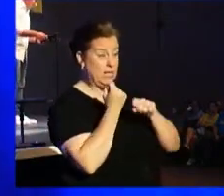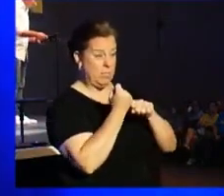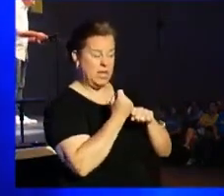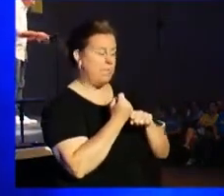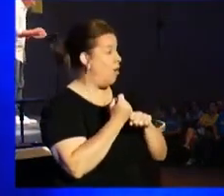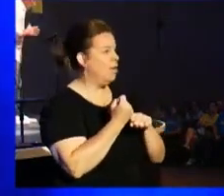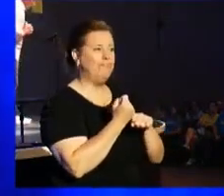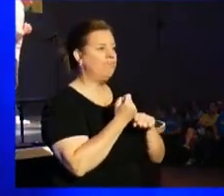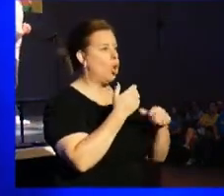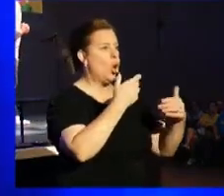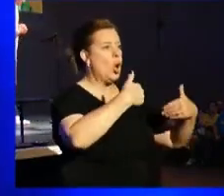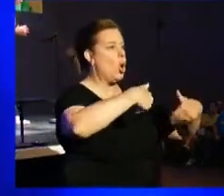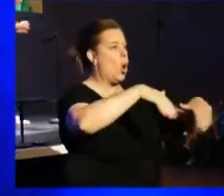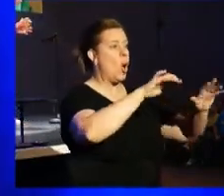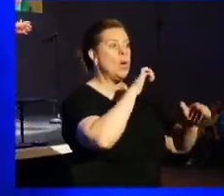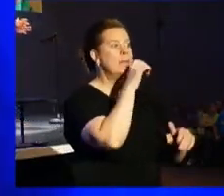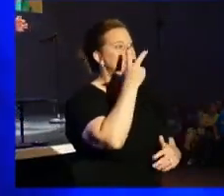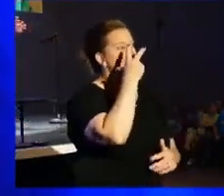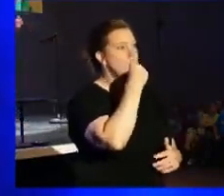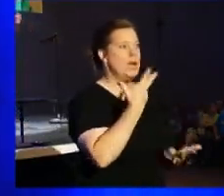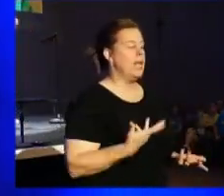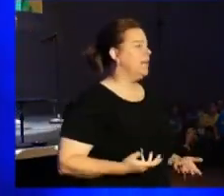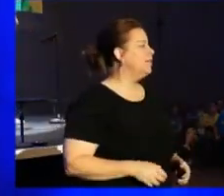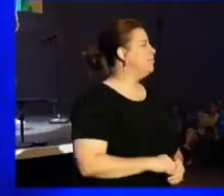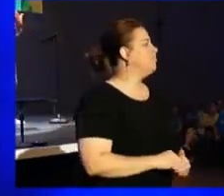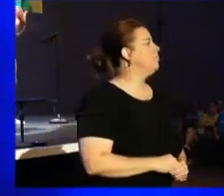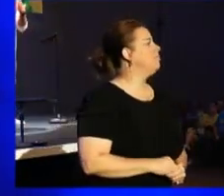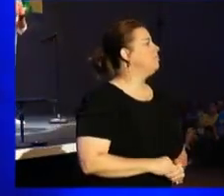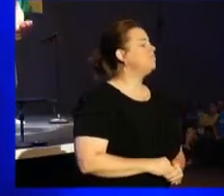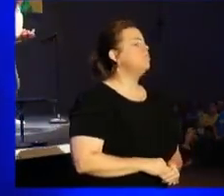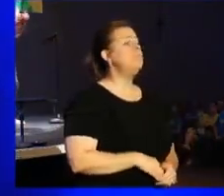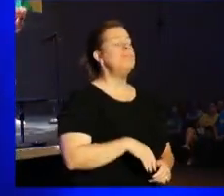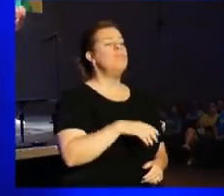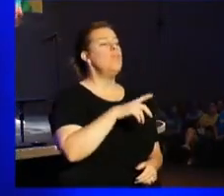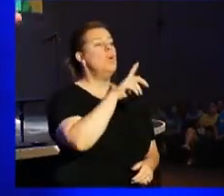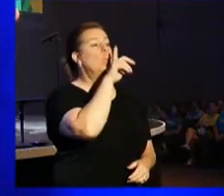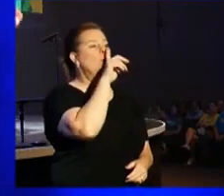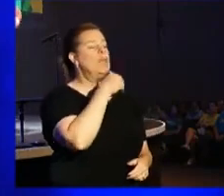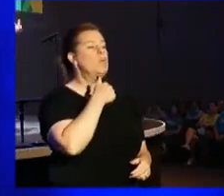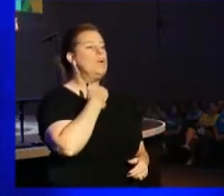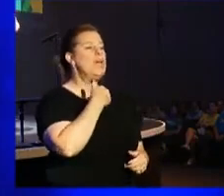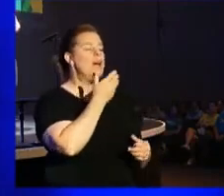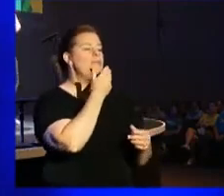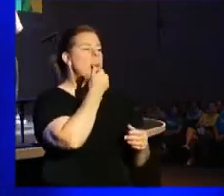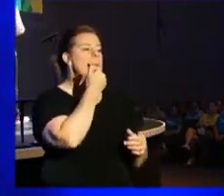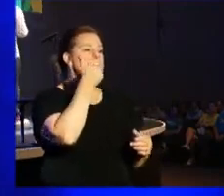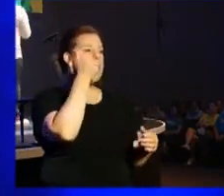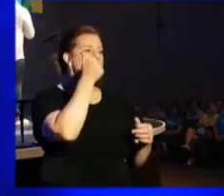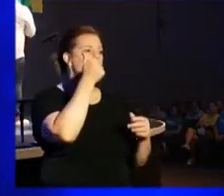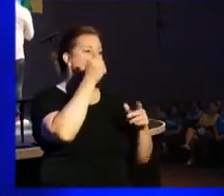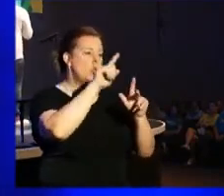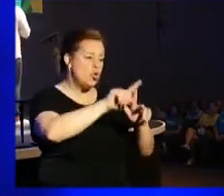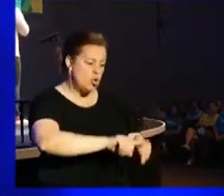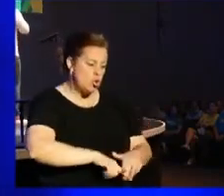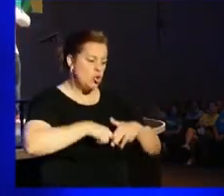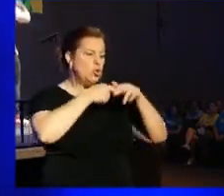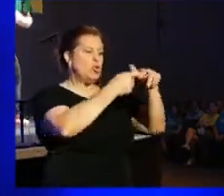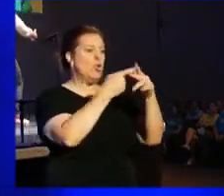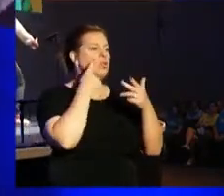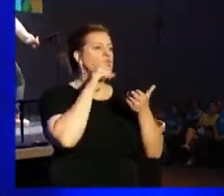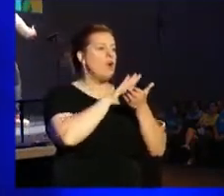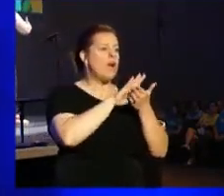not pretty. But the good news is we have a better source for our kindness. We have a better way